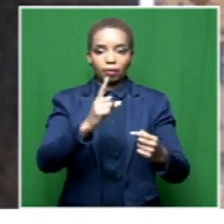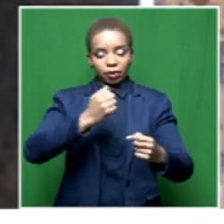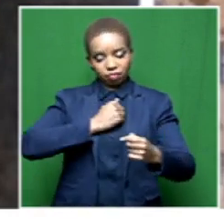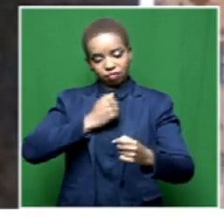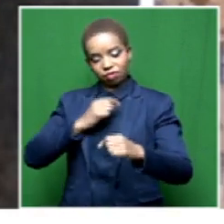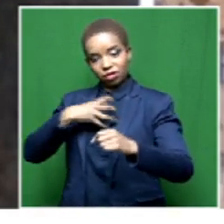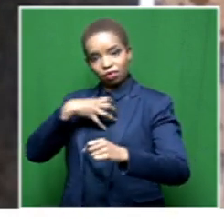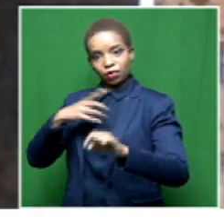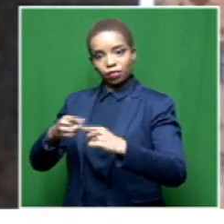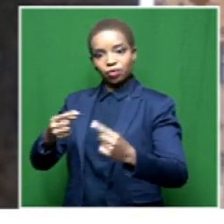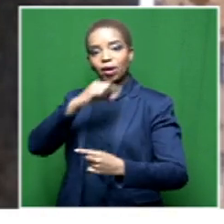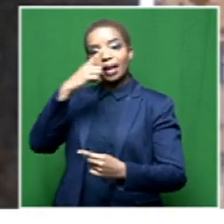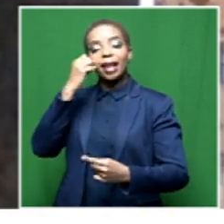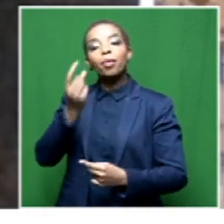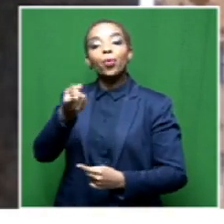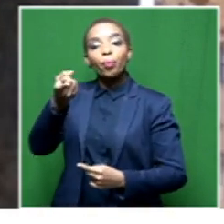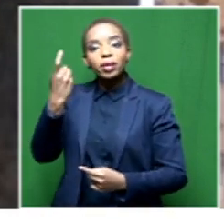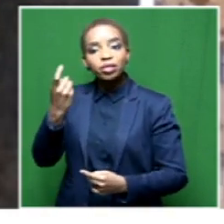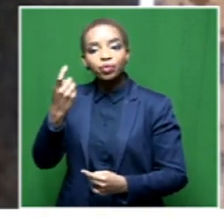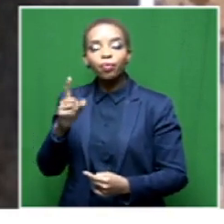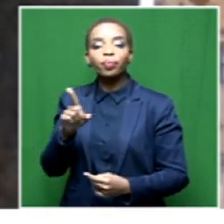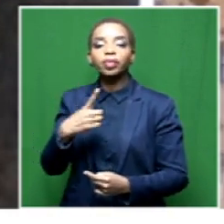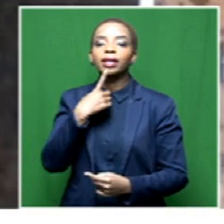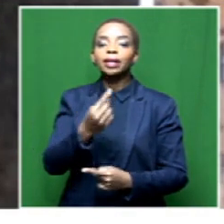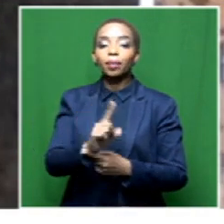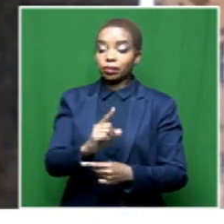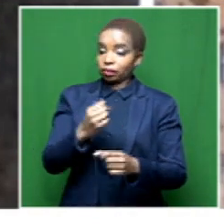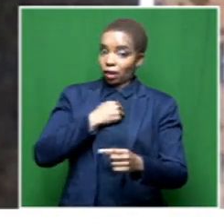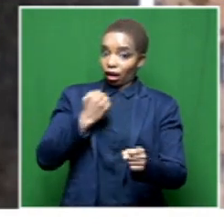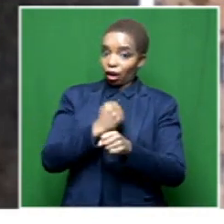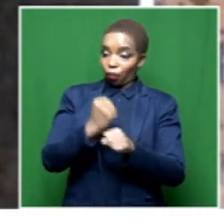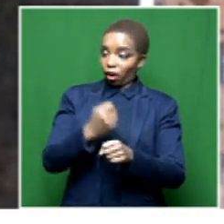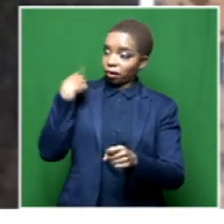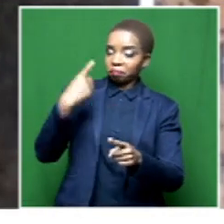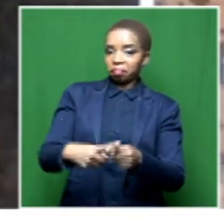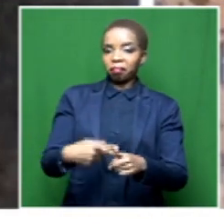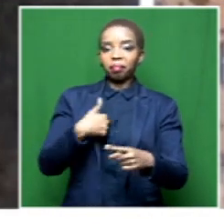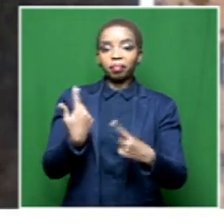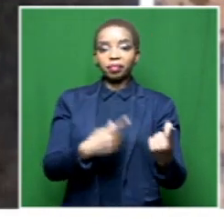EP. They found that the previous work that I've done and the work that I've done.